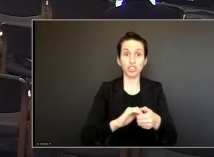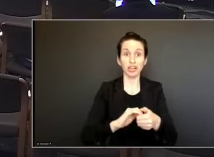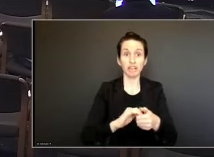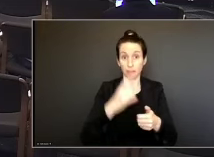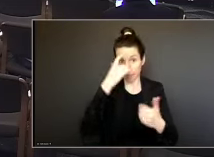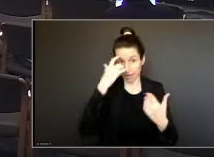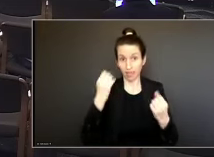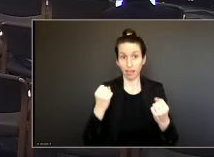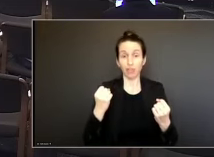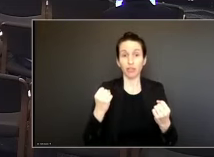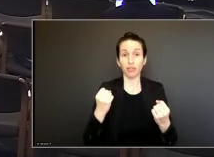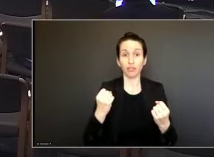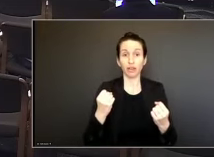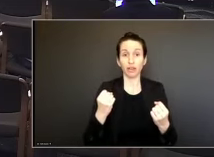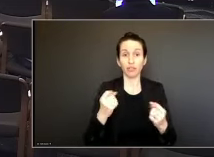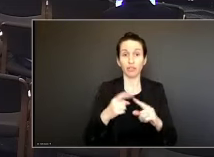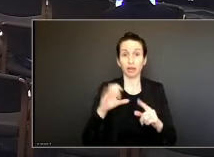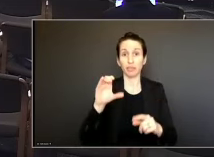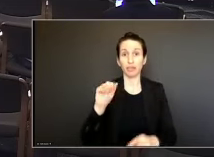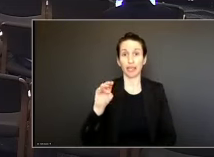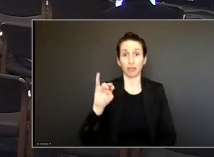remotely.